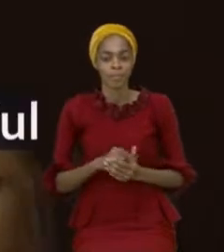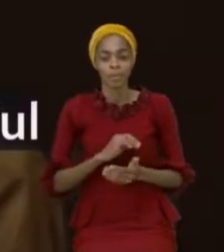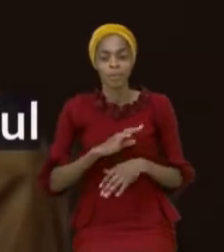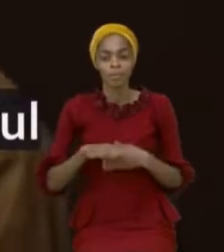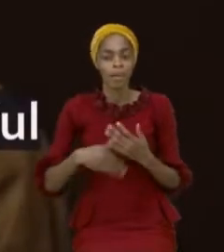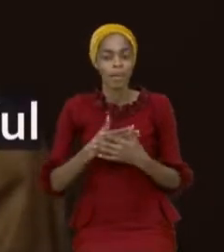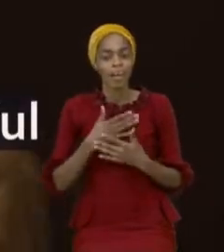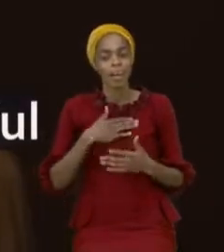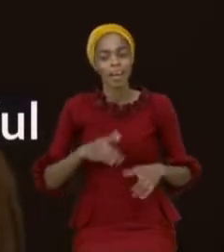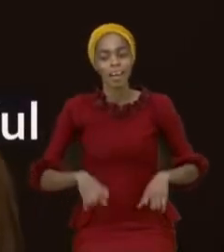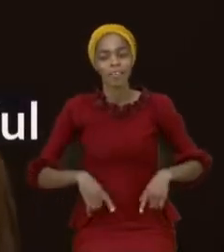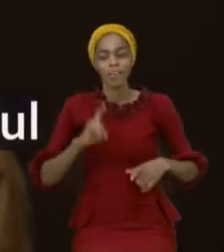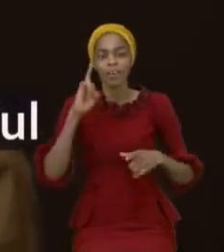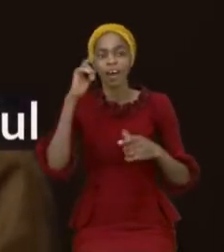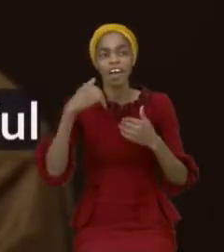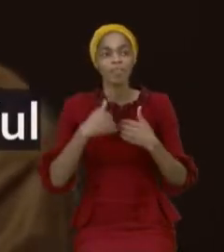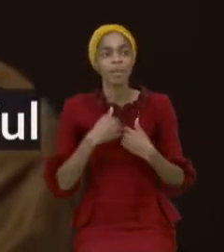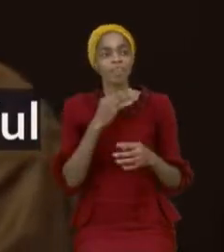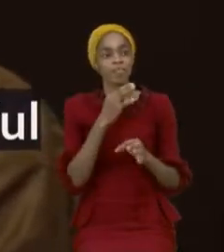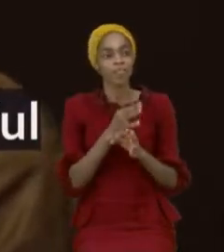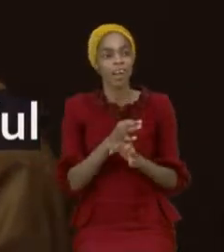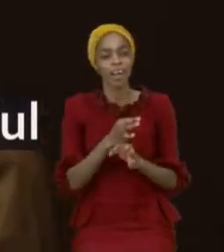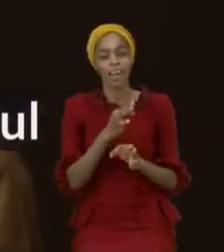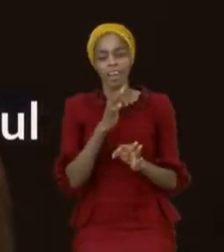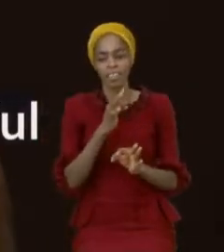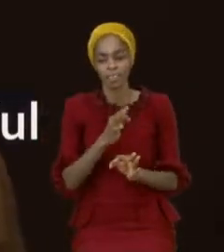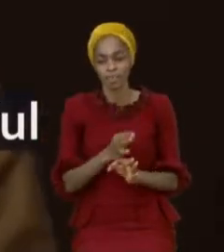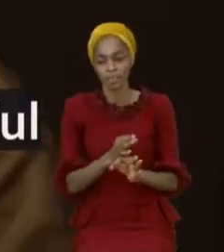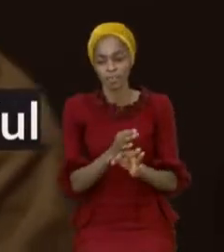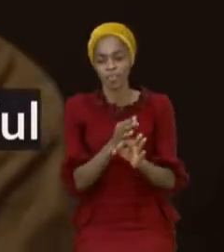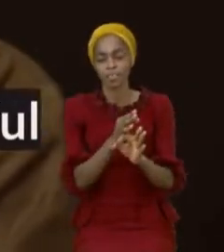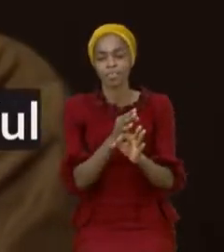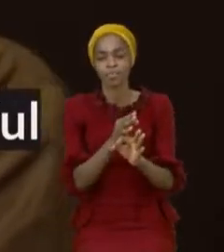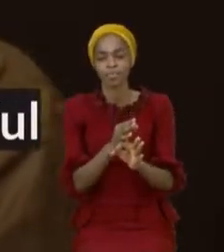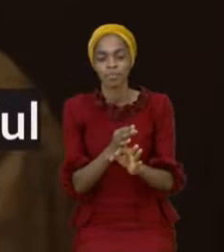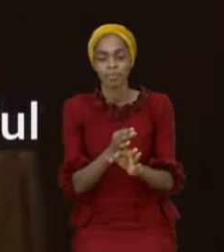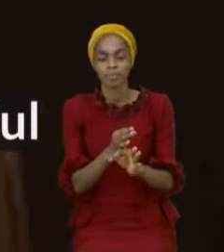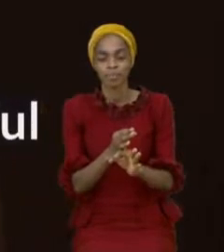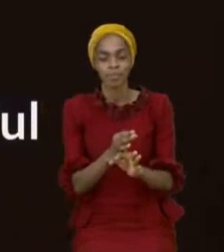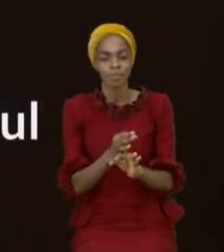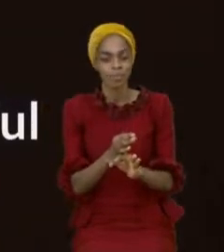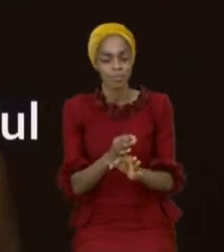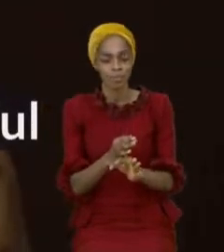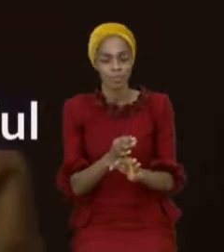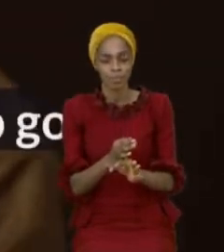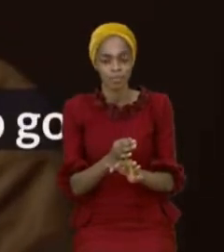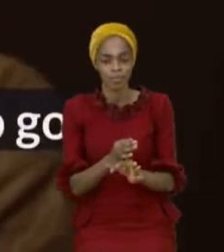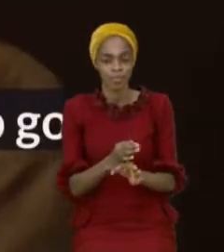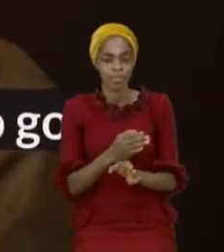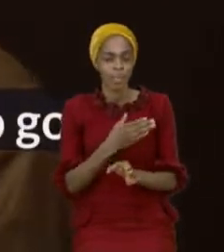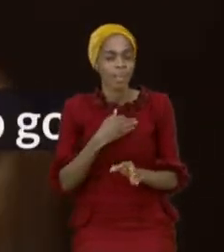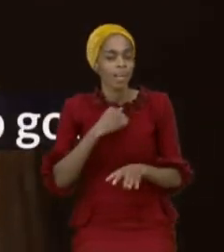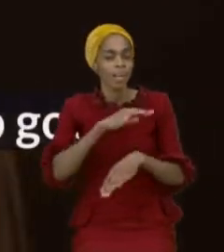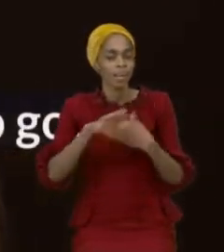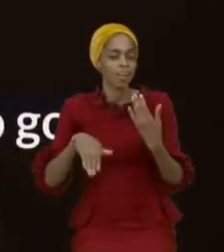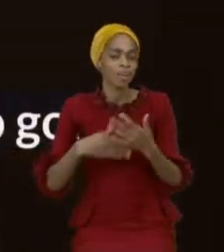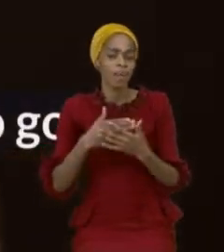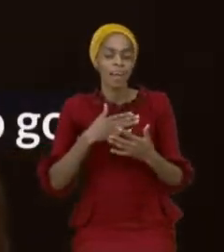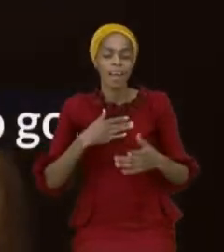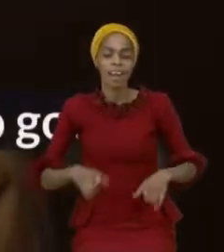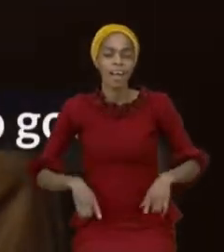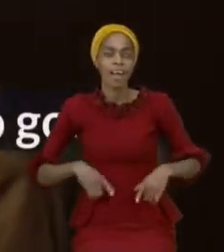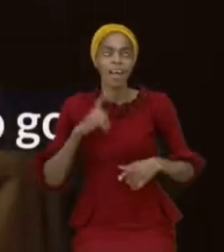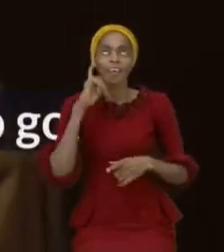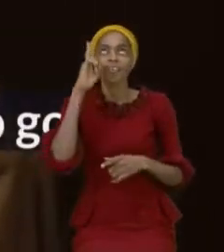All my life you have been faithful. That's right. Come on, sing that. All